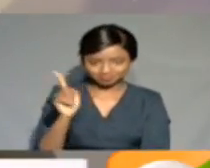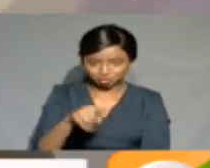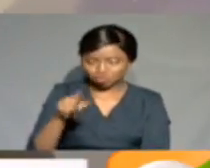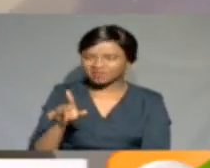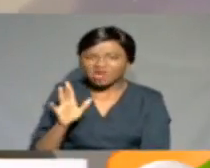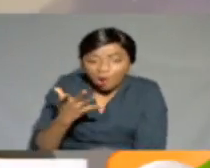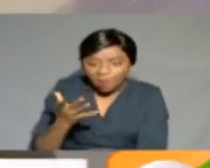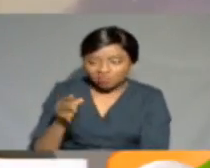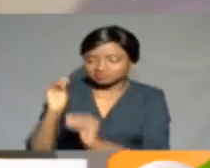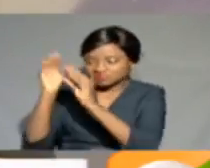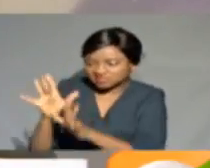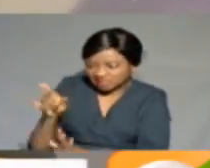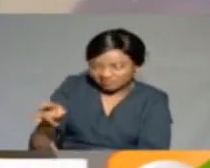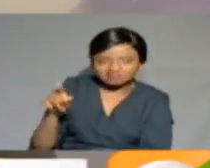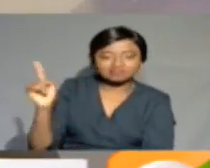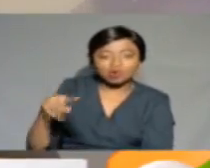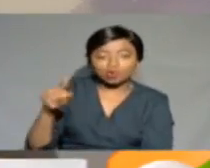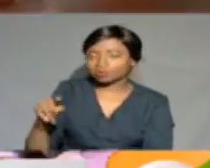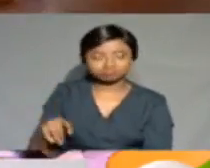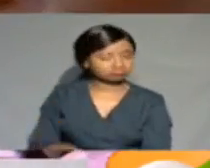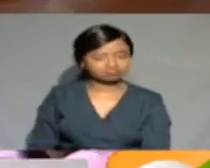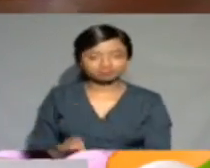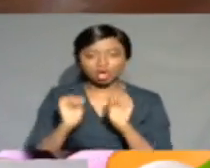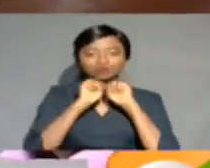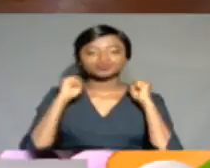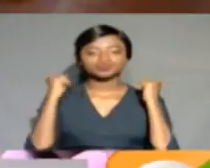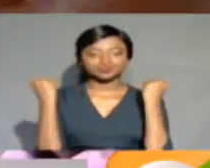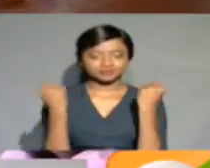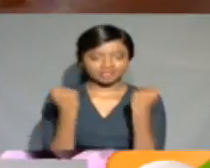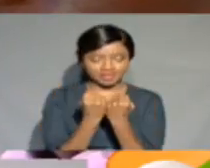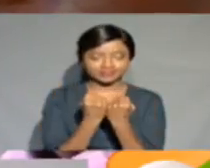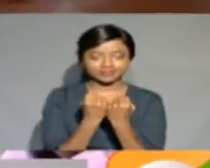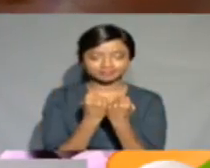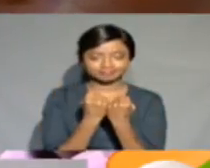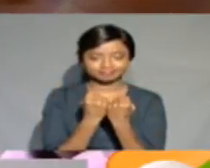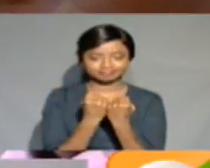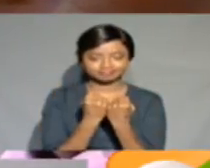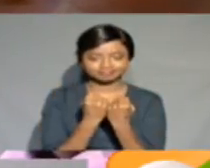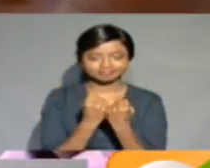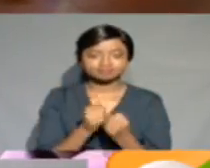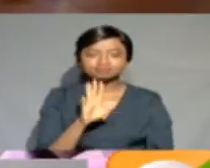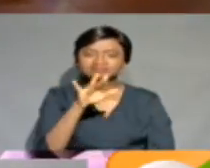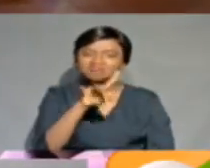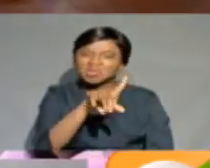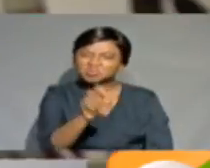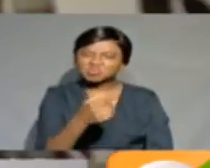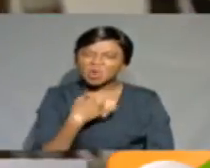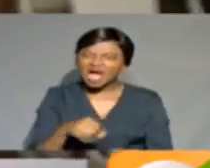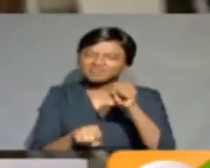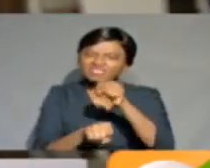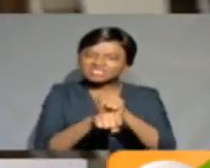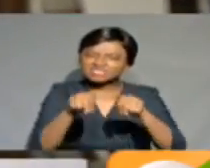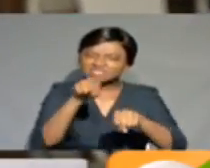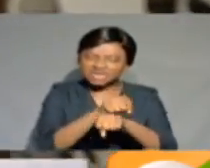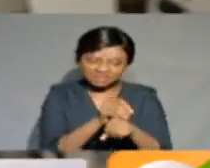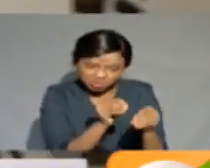the teachers. Yeah. It's a societal issue. Okay. Yeah. In Muli, do we have structures of dealing with this in schools? Have the head teachers